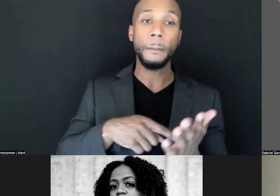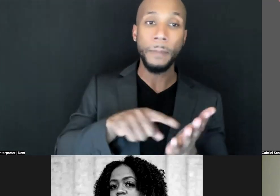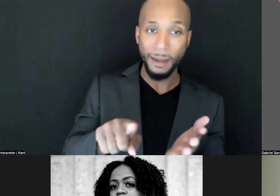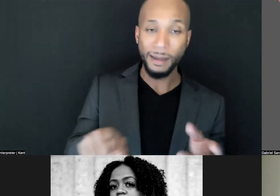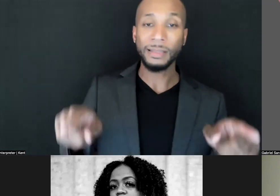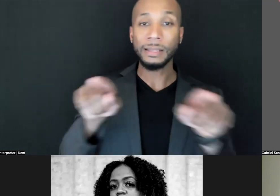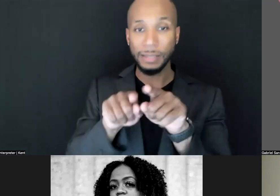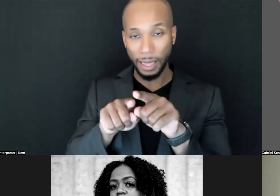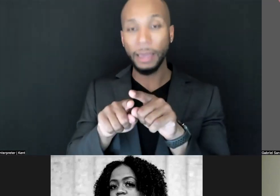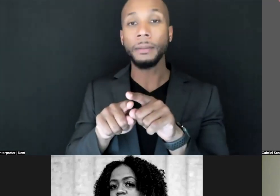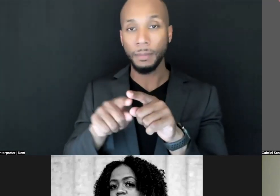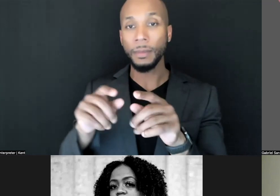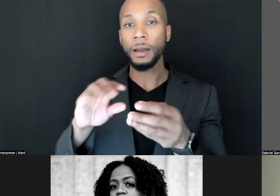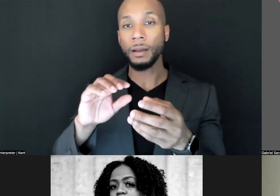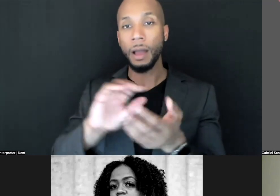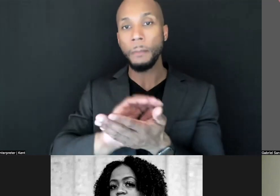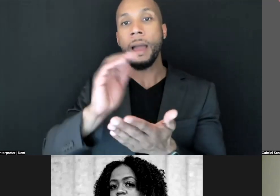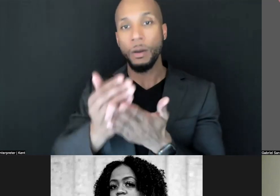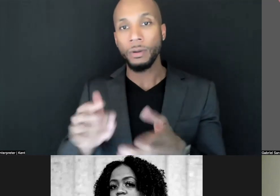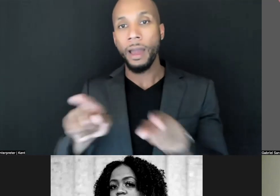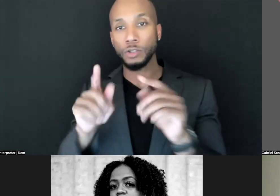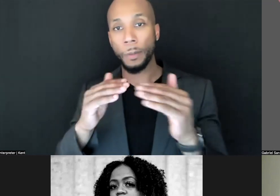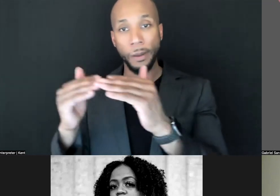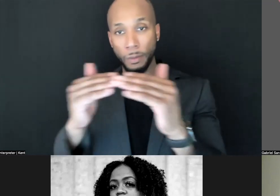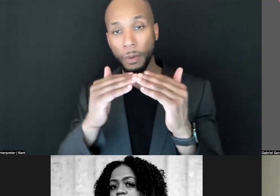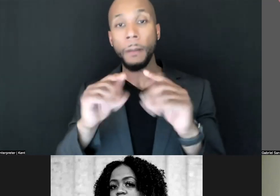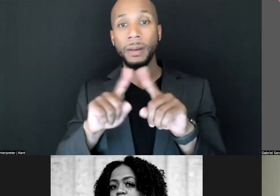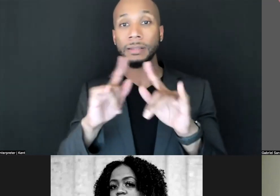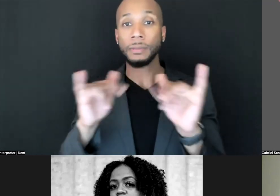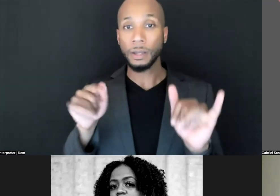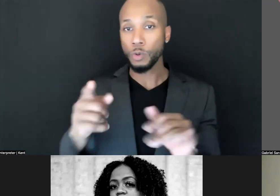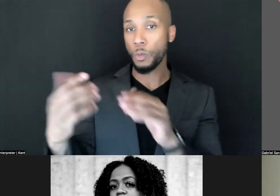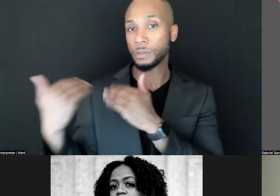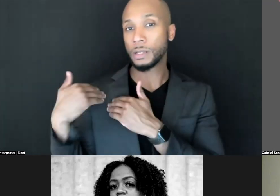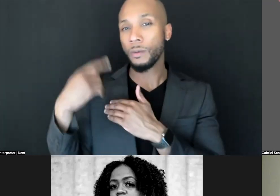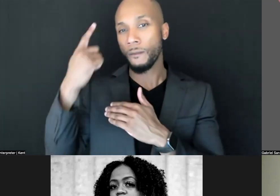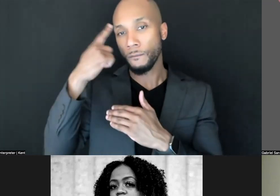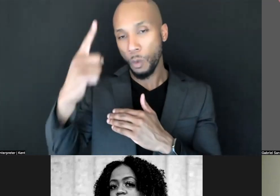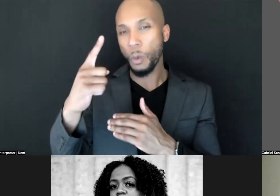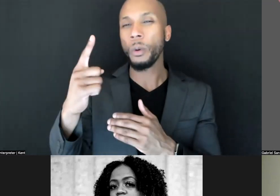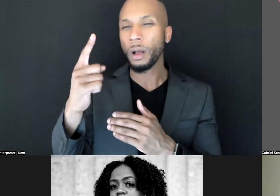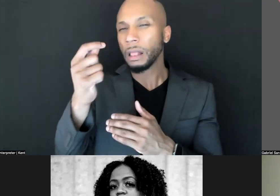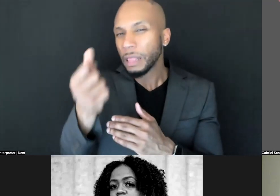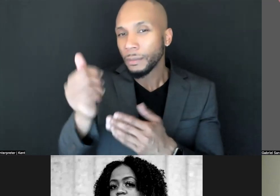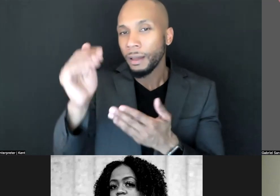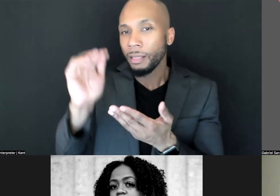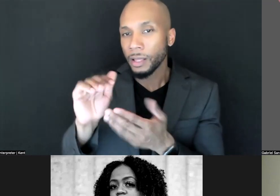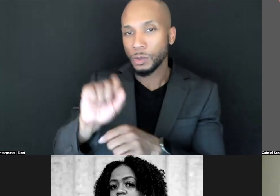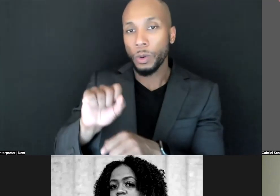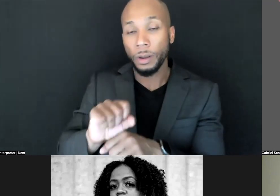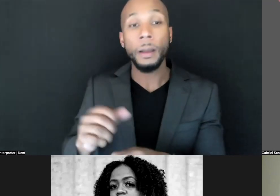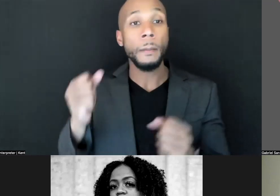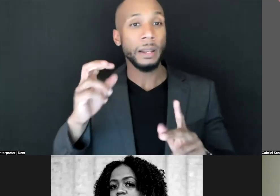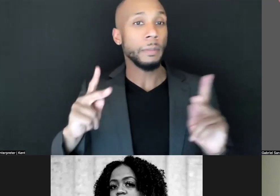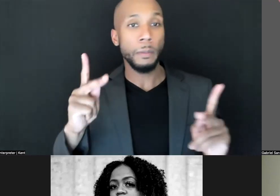your counterpart. However, you're responsible for a little bit less work, right? And don't a lot of people don't know